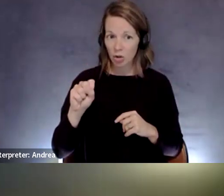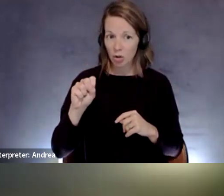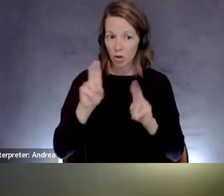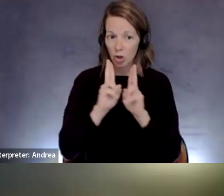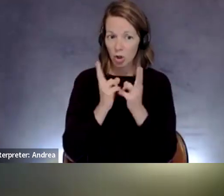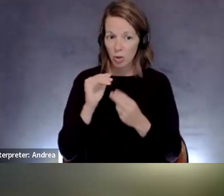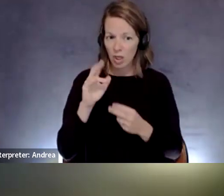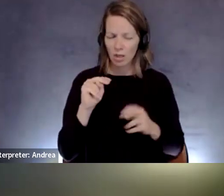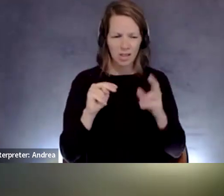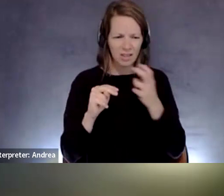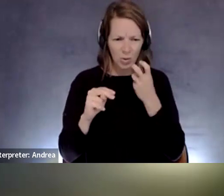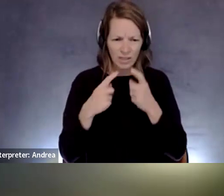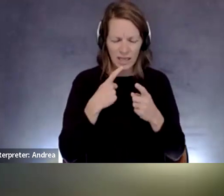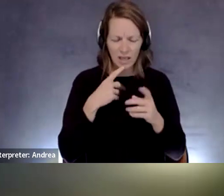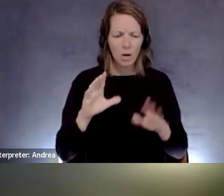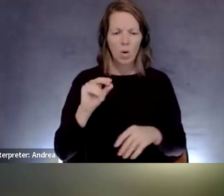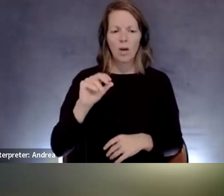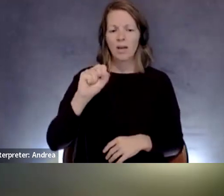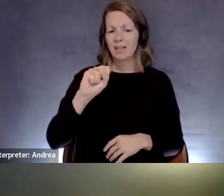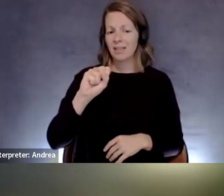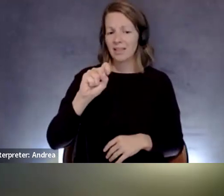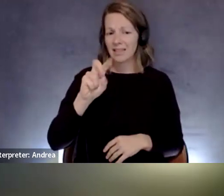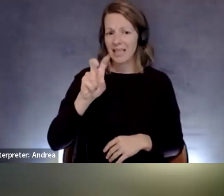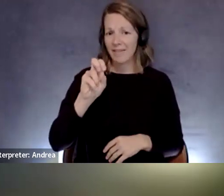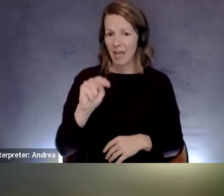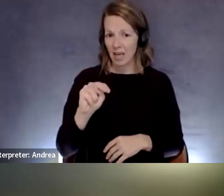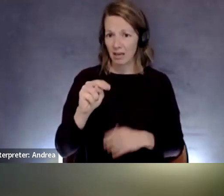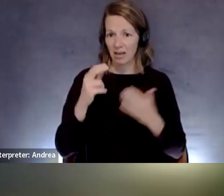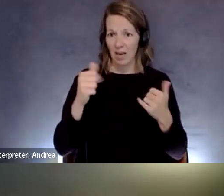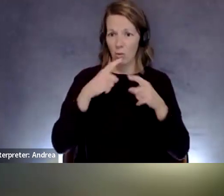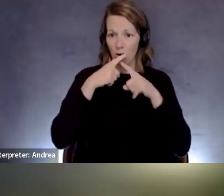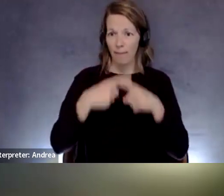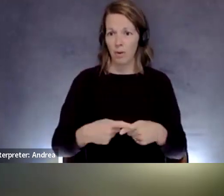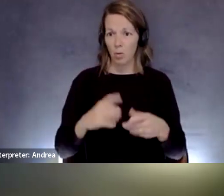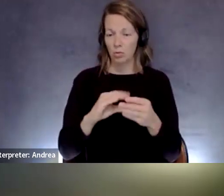No. Okay. Stephen Wenches, I'm now asking you to unmute.